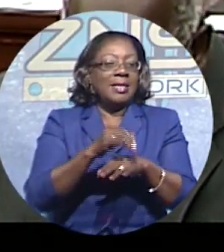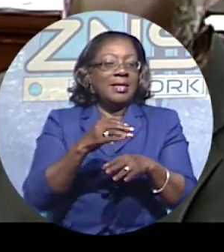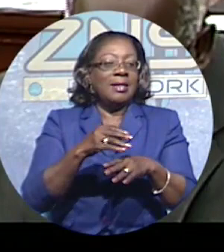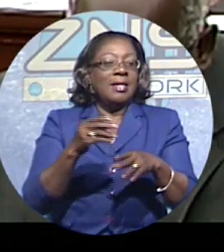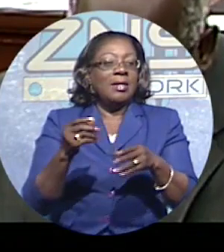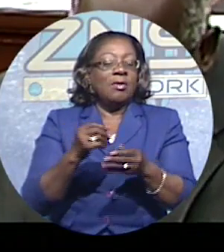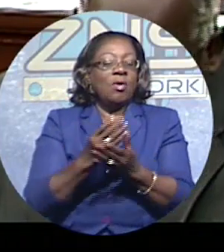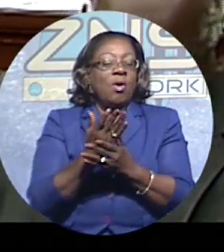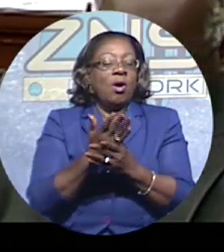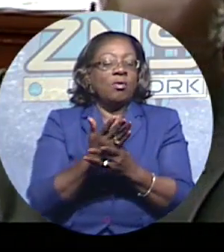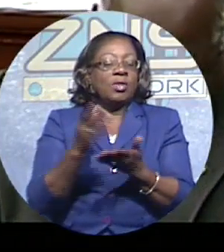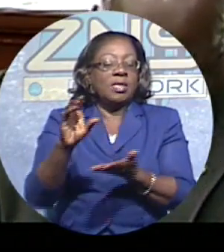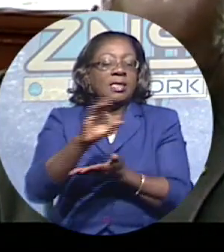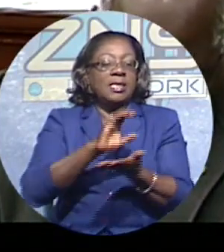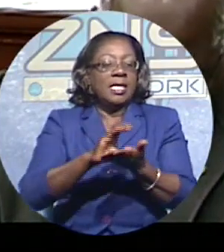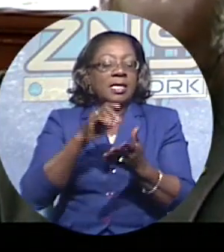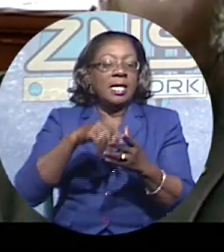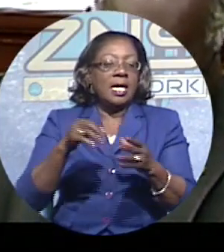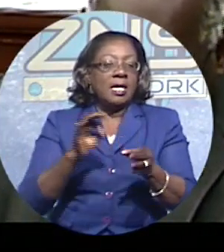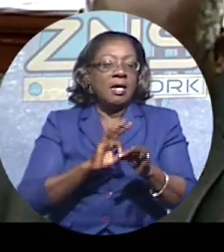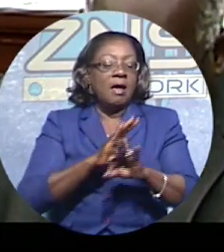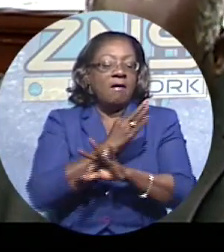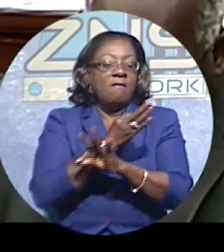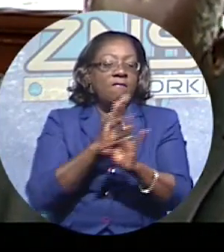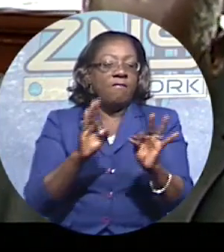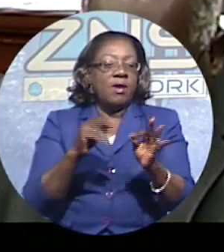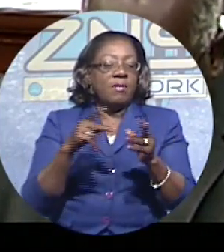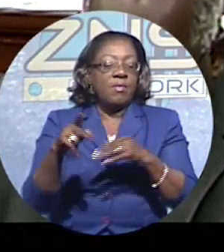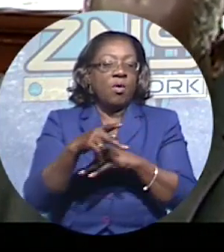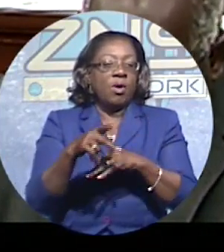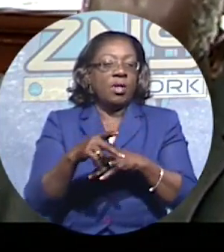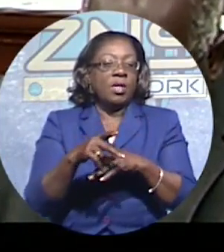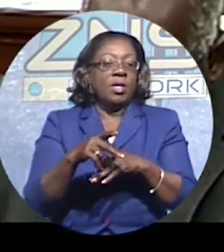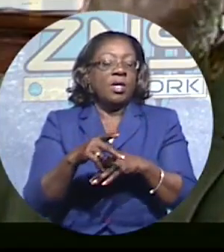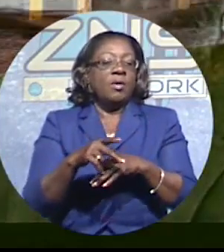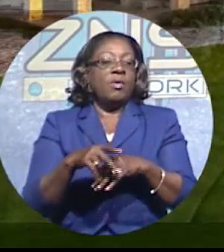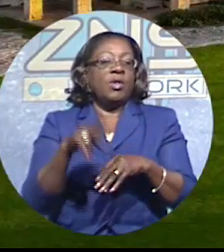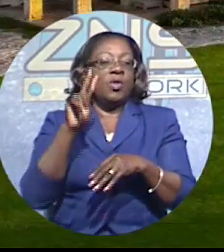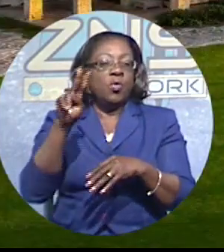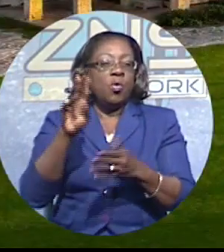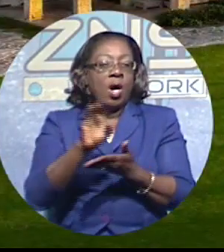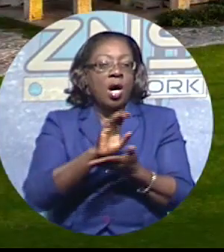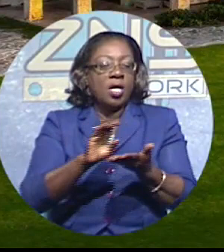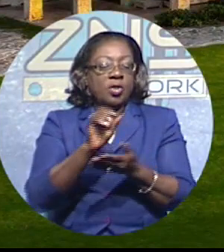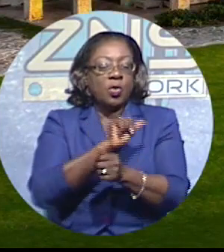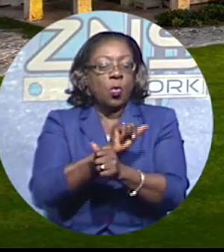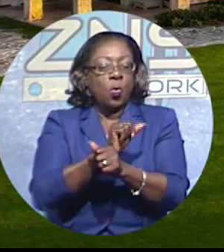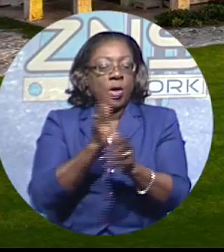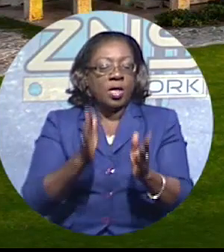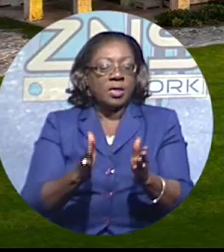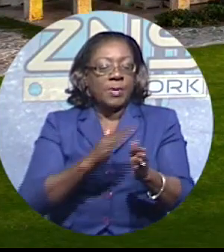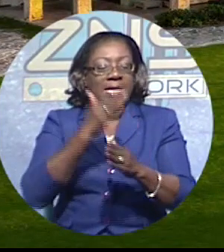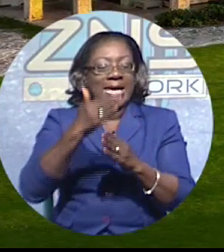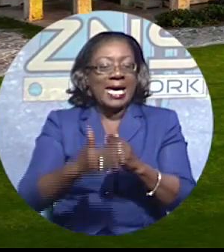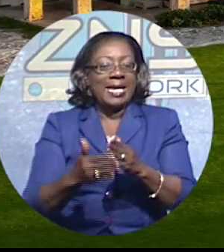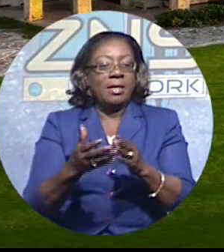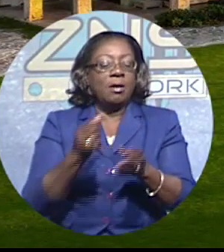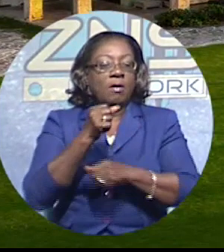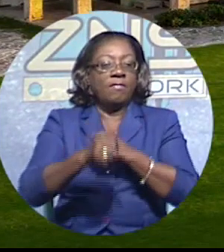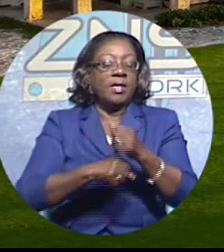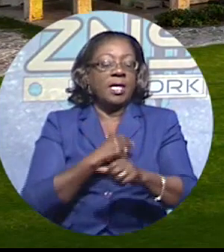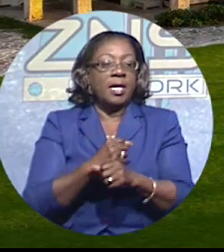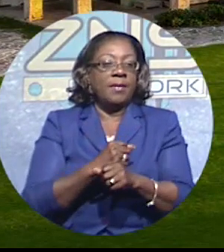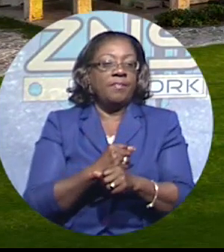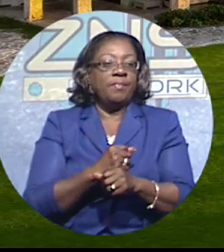in Freeport, with a projected 200 employees by year end. And the list goes on.